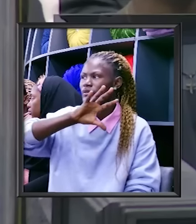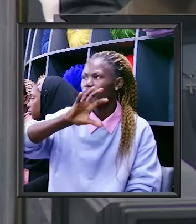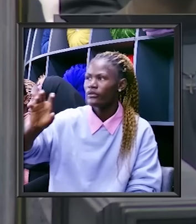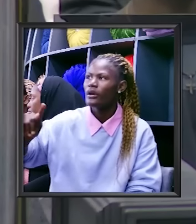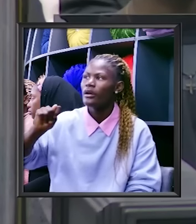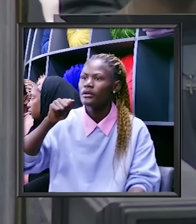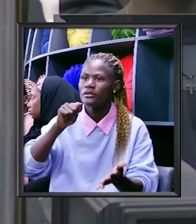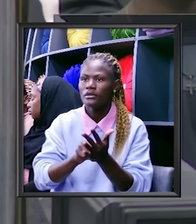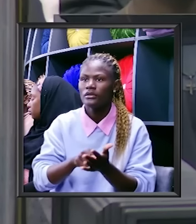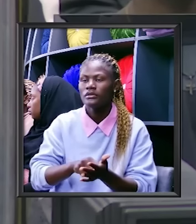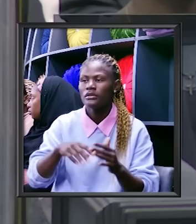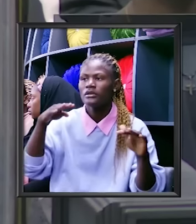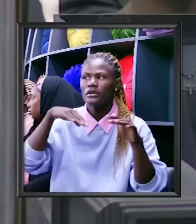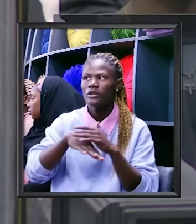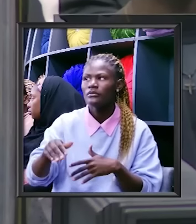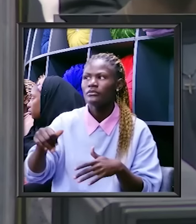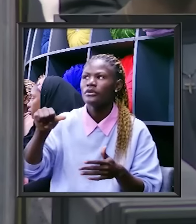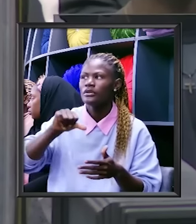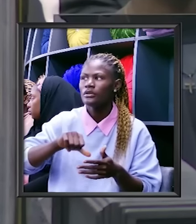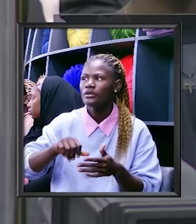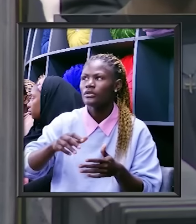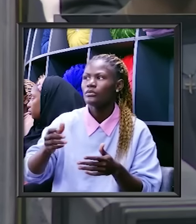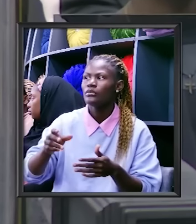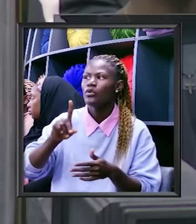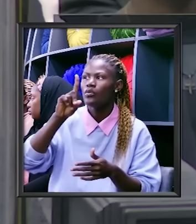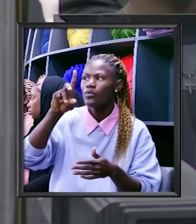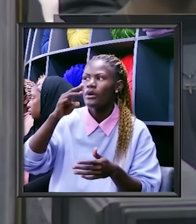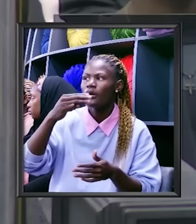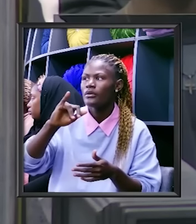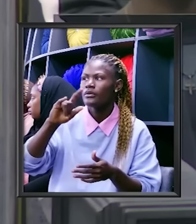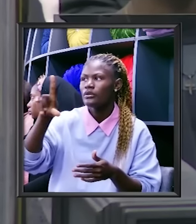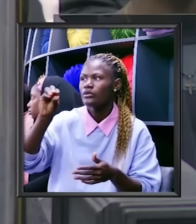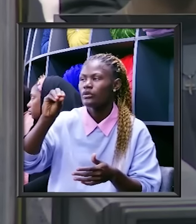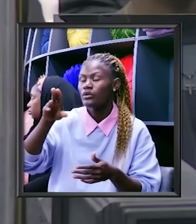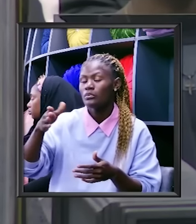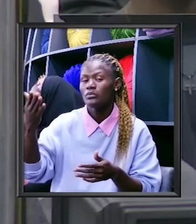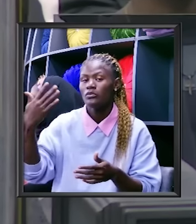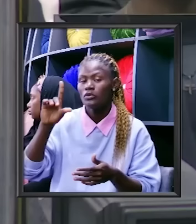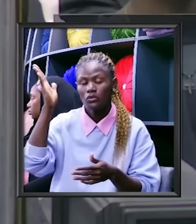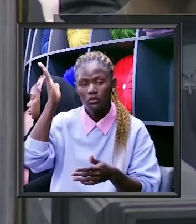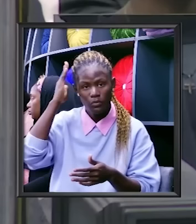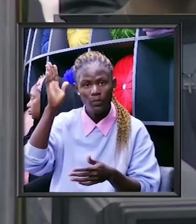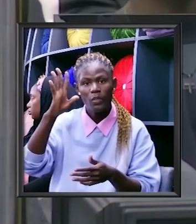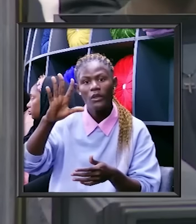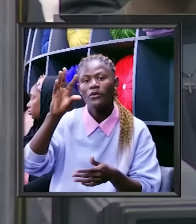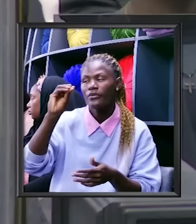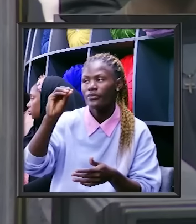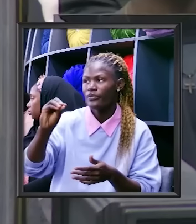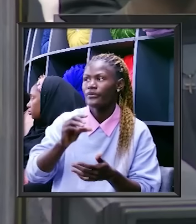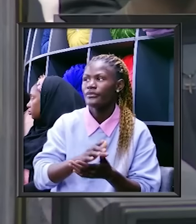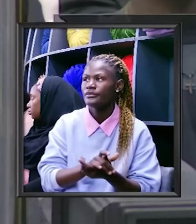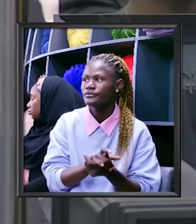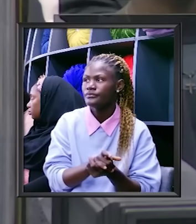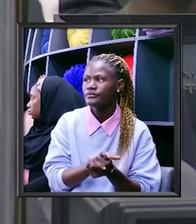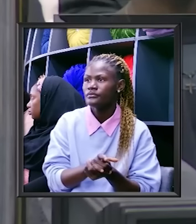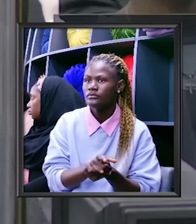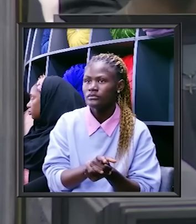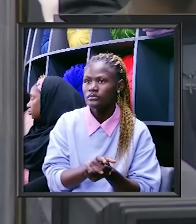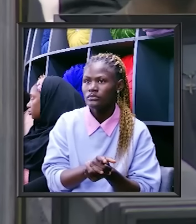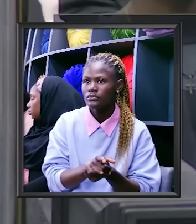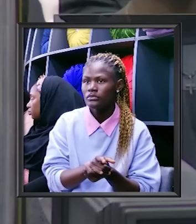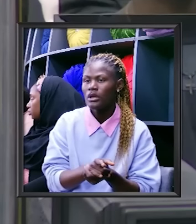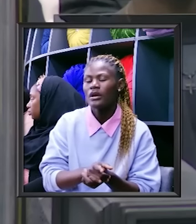again. They withdrew 1 million. Before you know it, 50. at interval 50. And